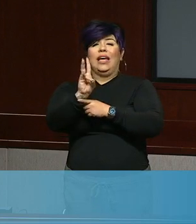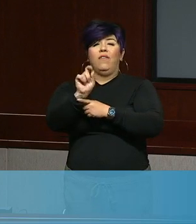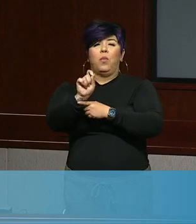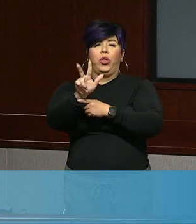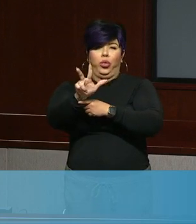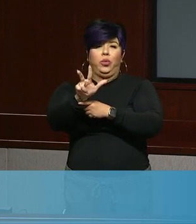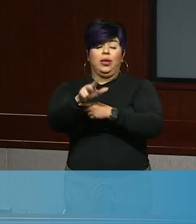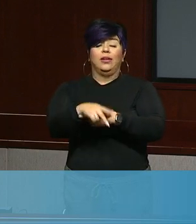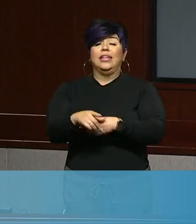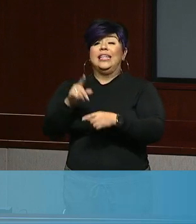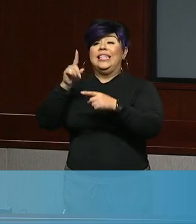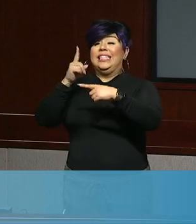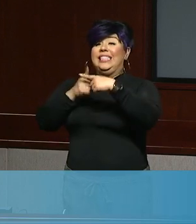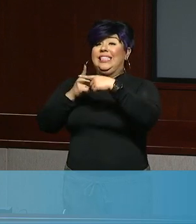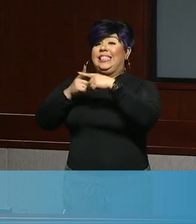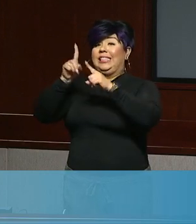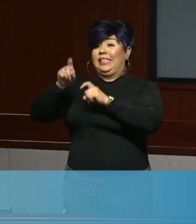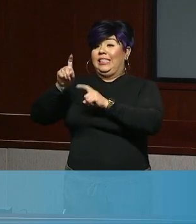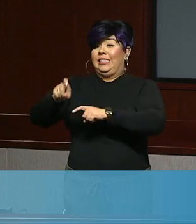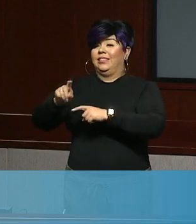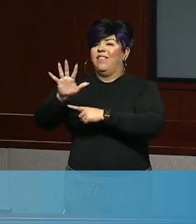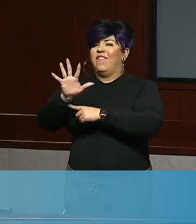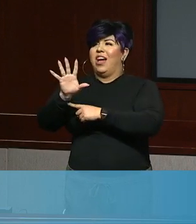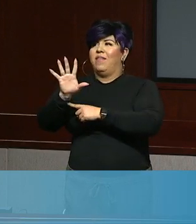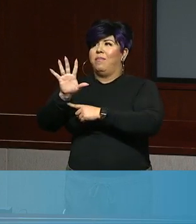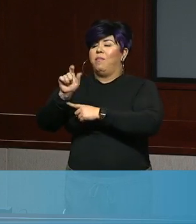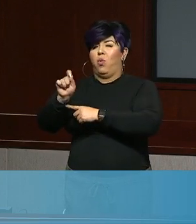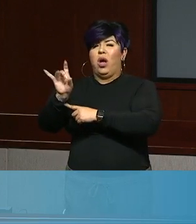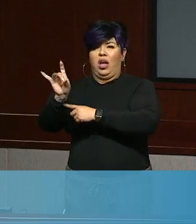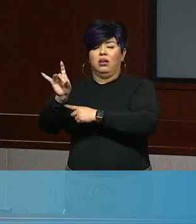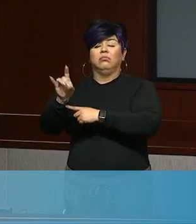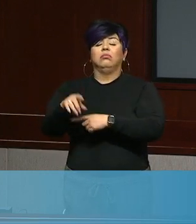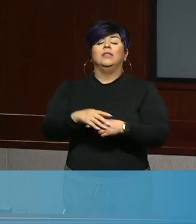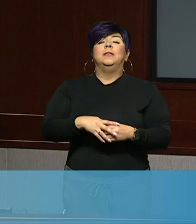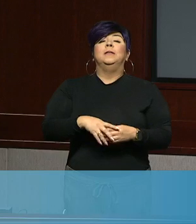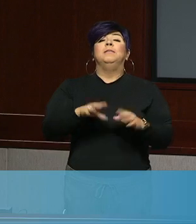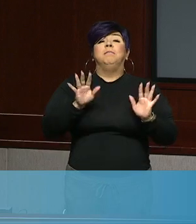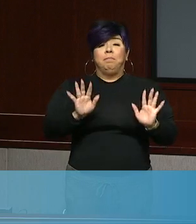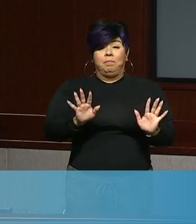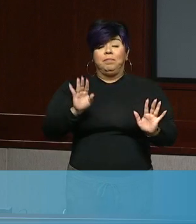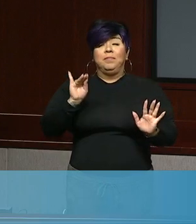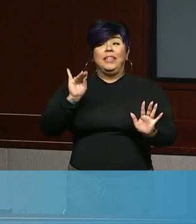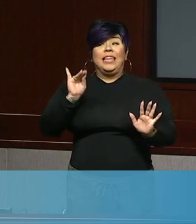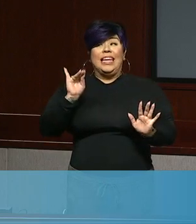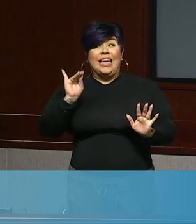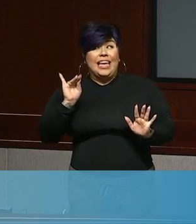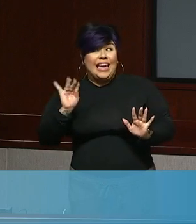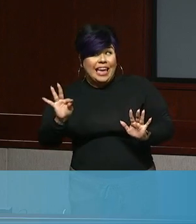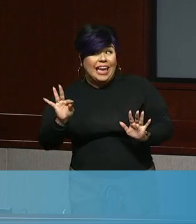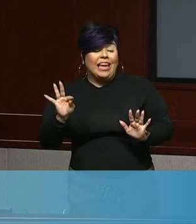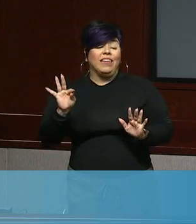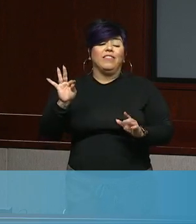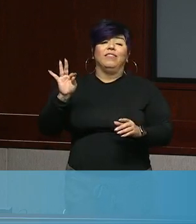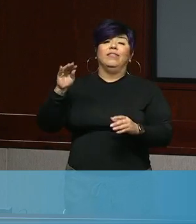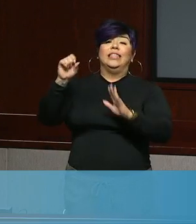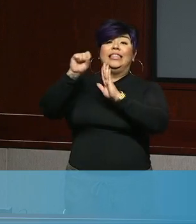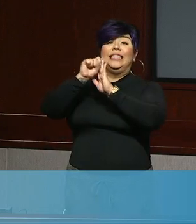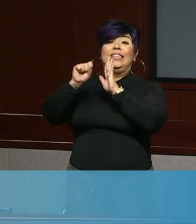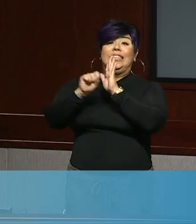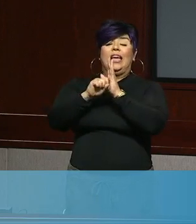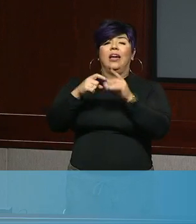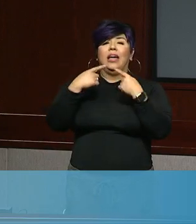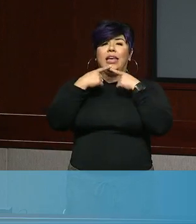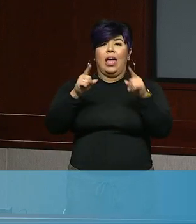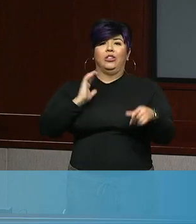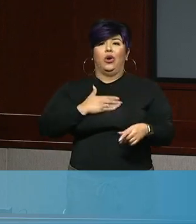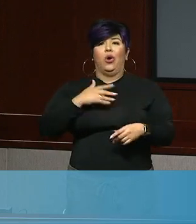with a testing positivity of 5.8%. If the state would have reported our lowest quartile testing